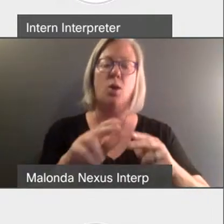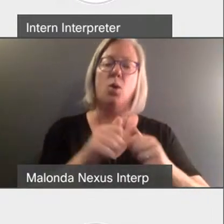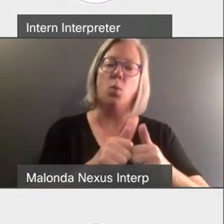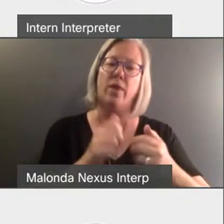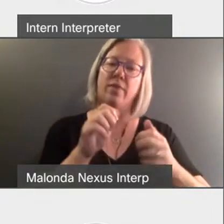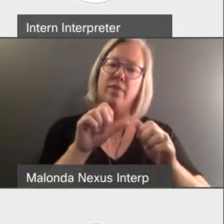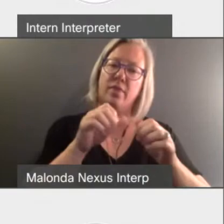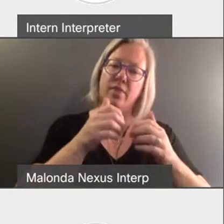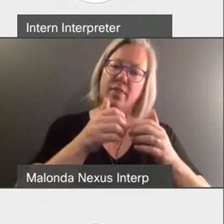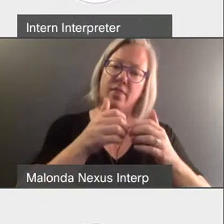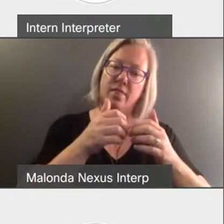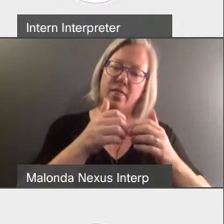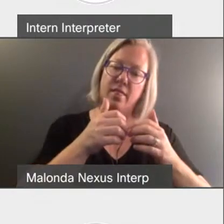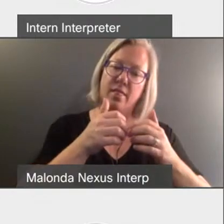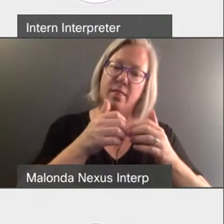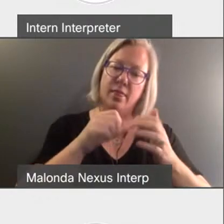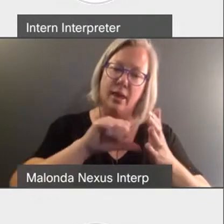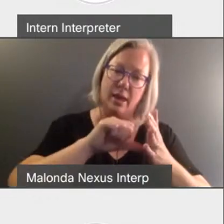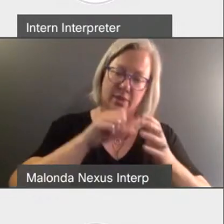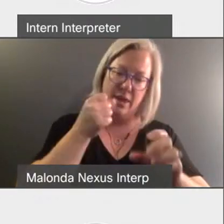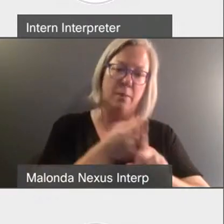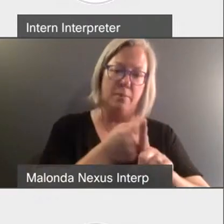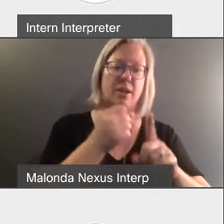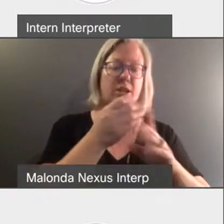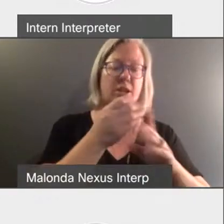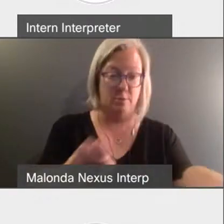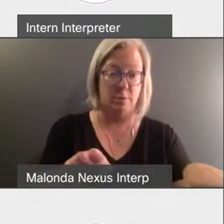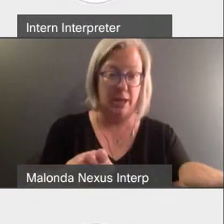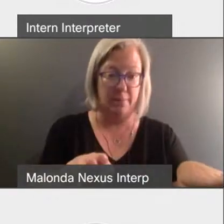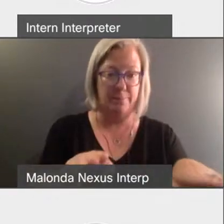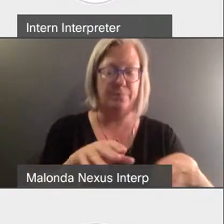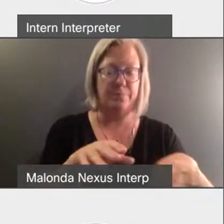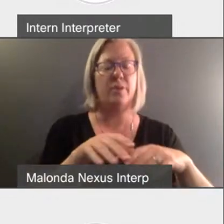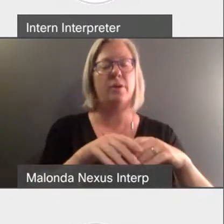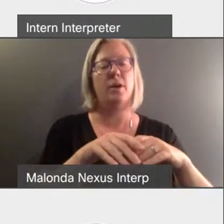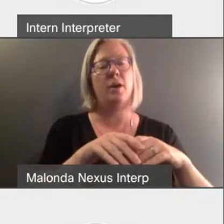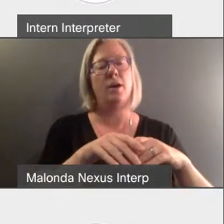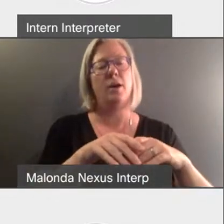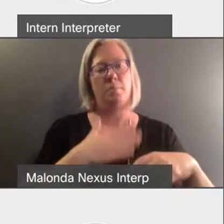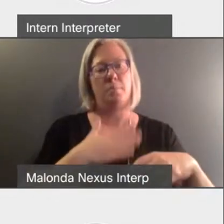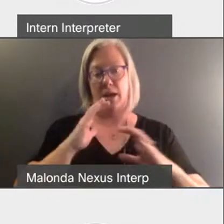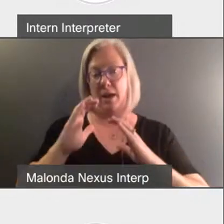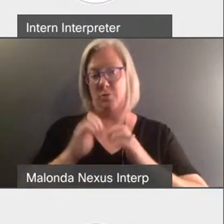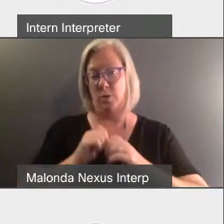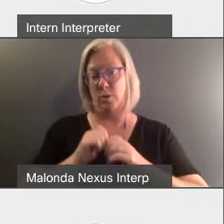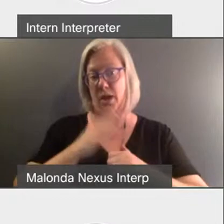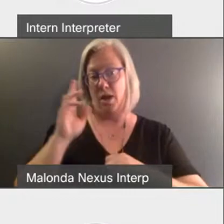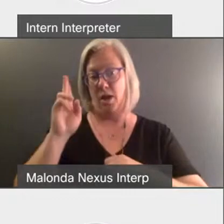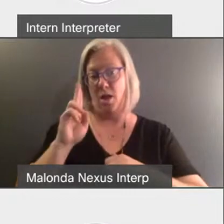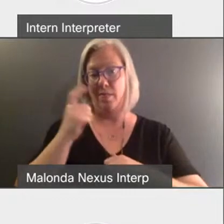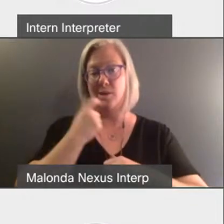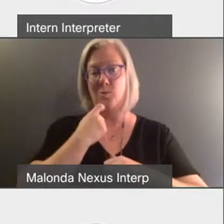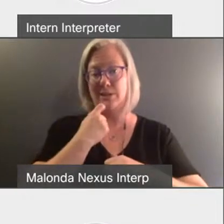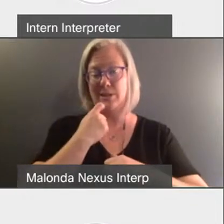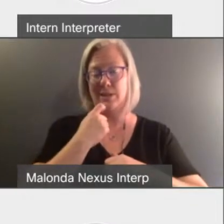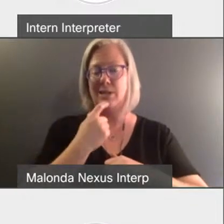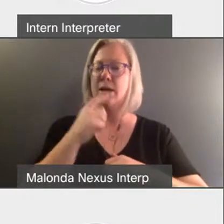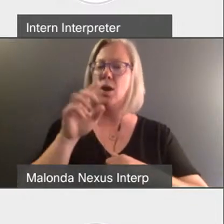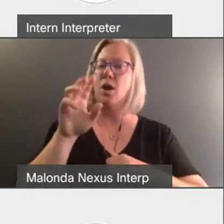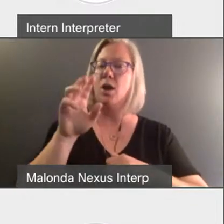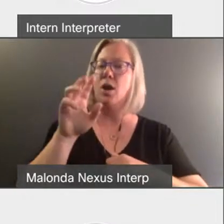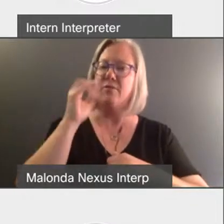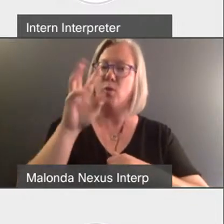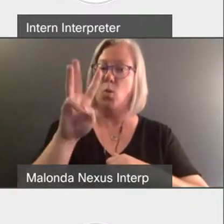splitting off Wyandotte into the 1st District. In a conversation that I had with my uncle just recently, he said that if Wyandotte County